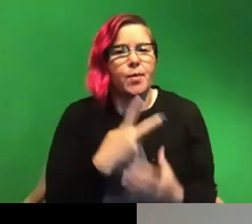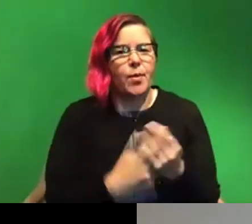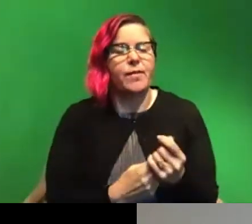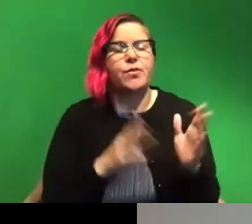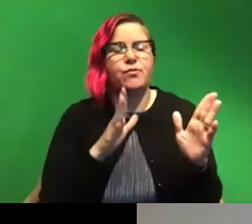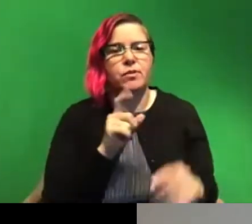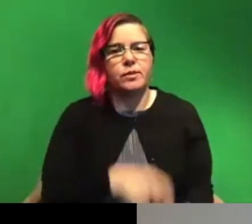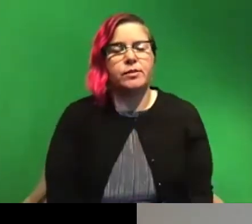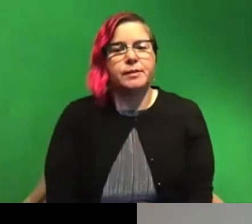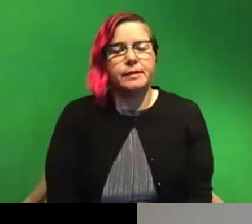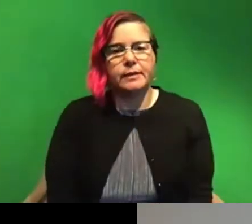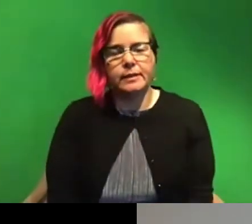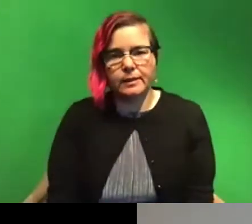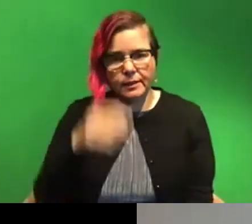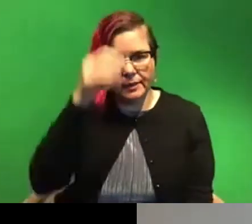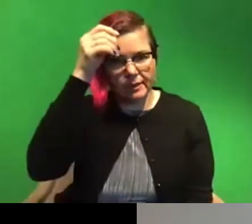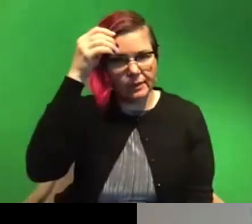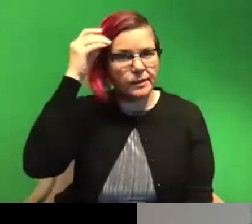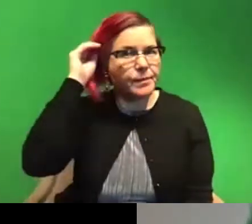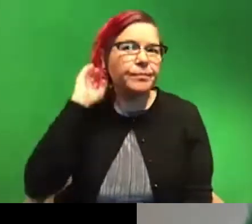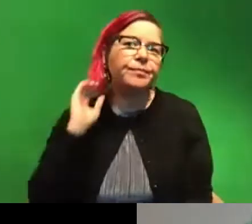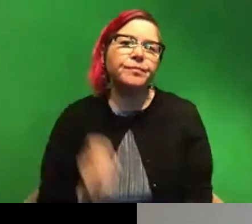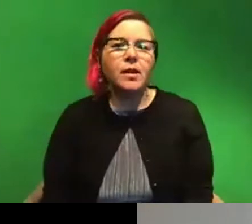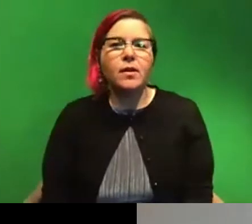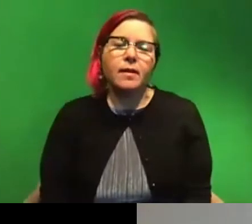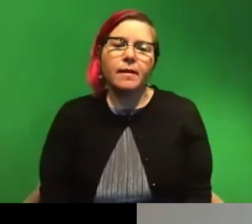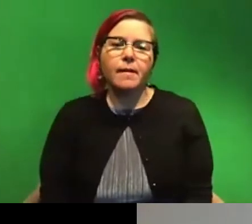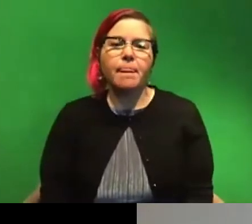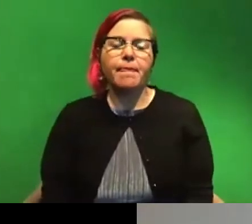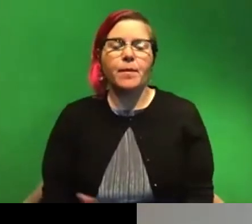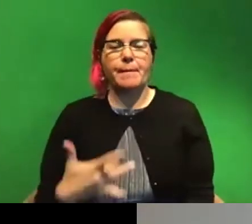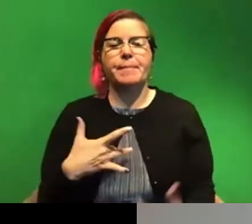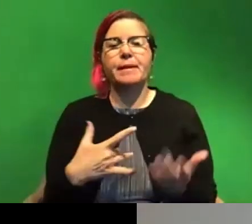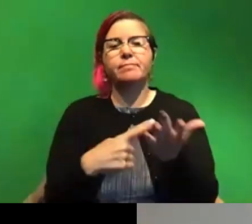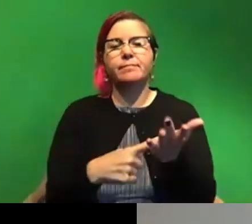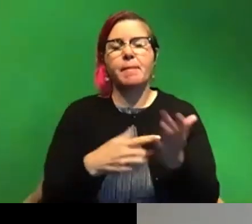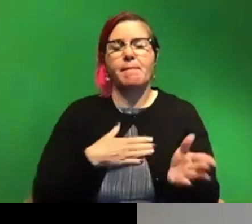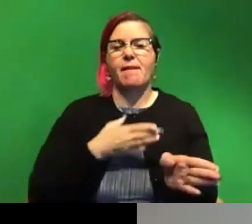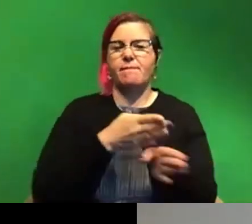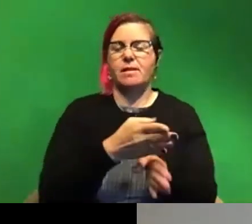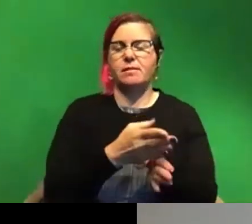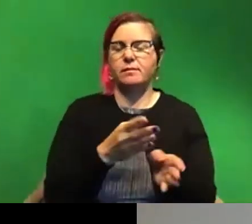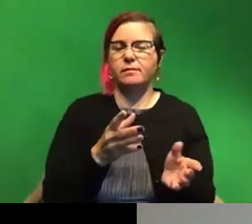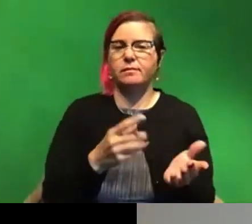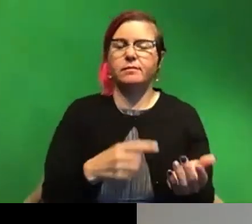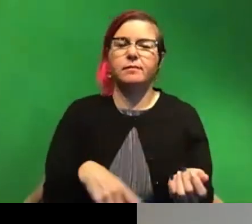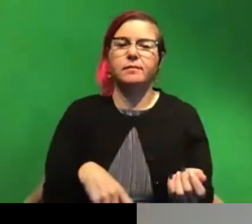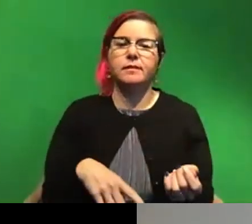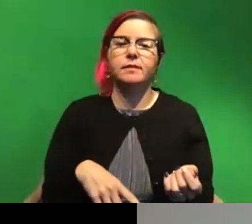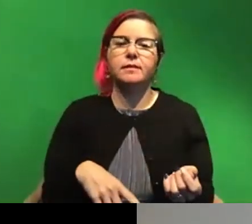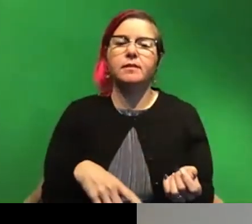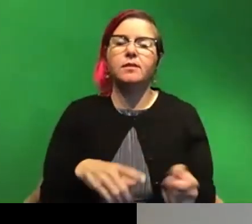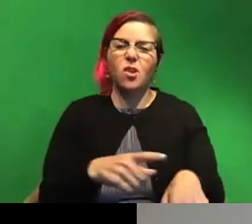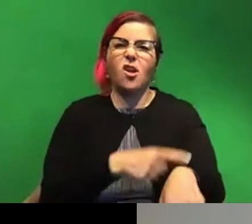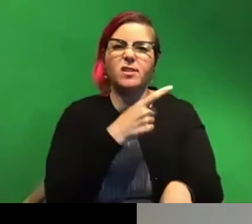great question. So that's something that we often talk about in my field, in that it's going to be a really